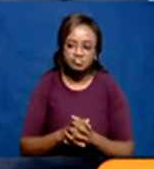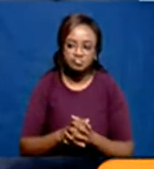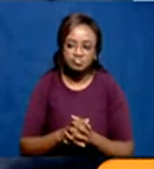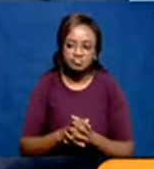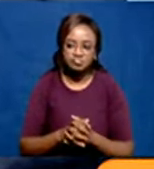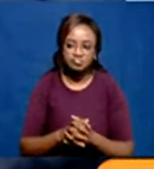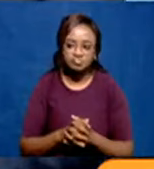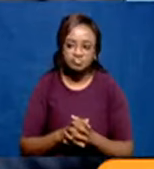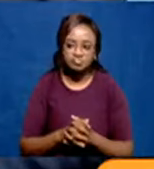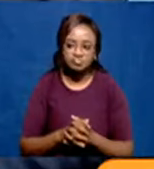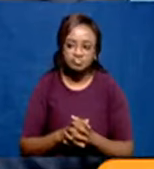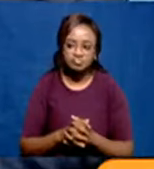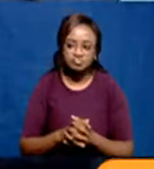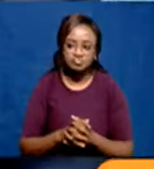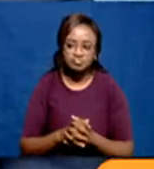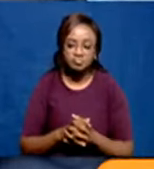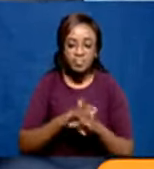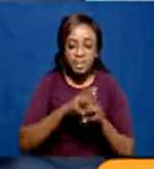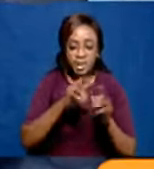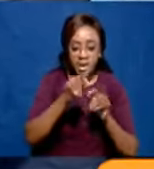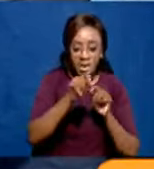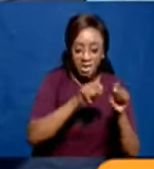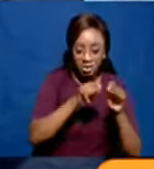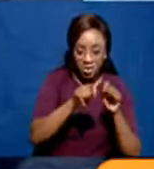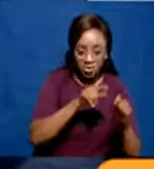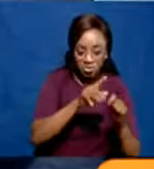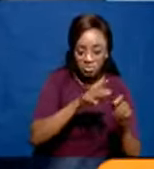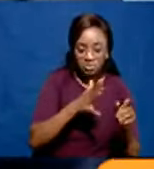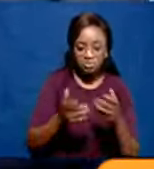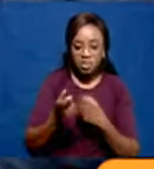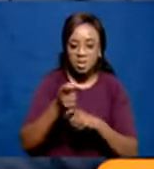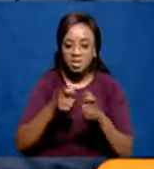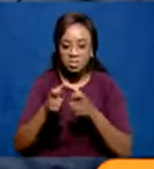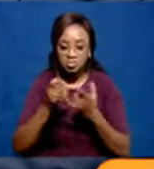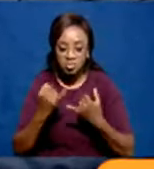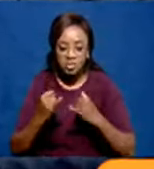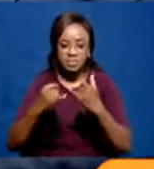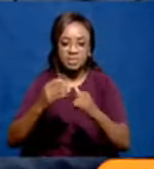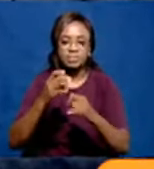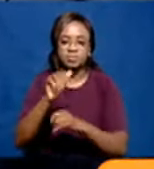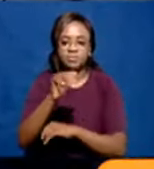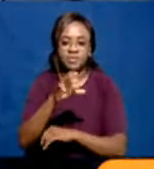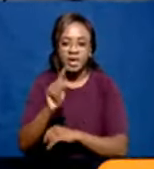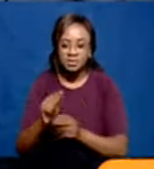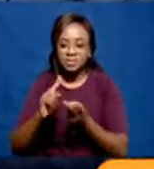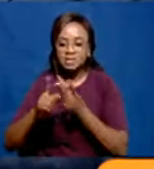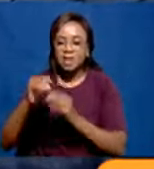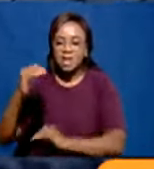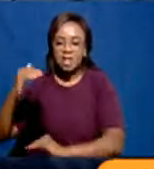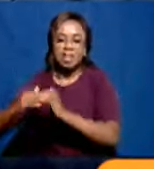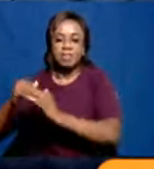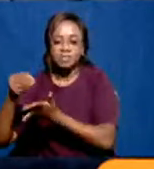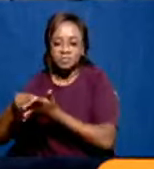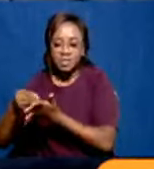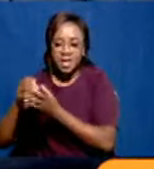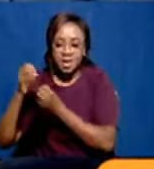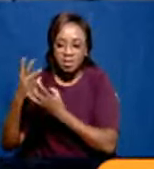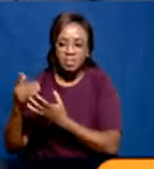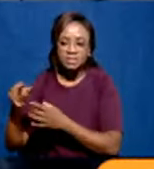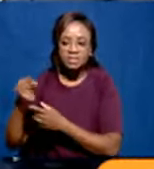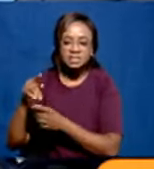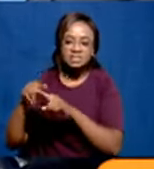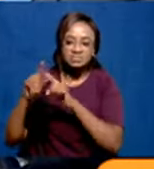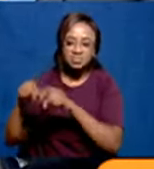supposed to operationalize the act. Yeah. The tariffs come at the tail end. And I've explained earlier, the tariffs can only be determined, the specific tariffs can